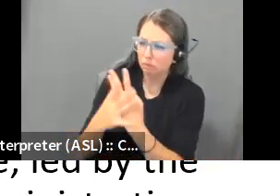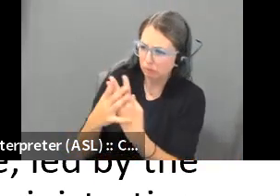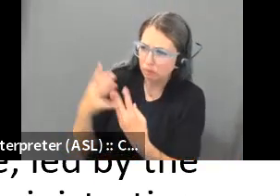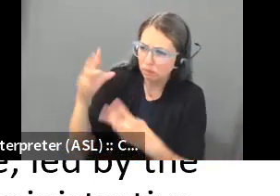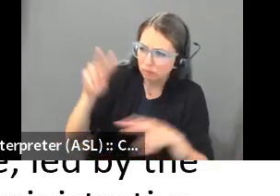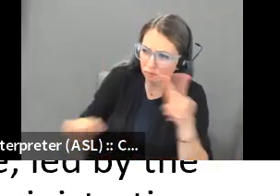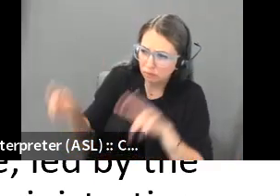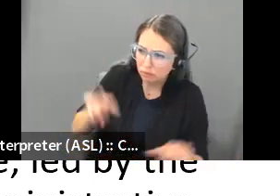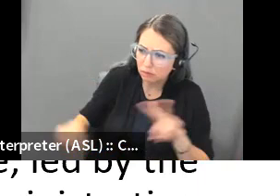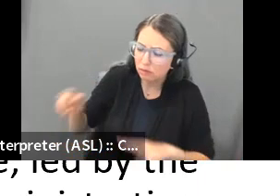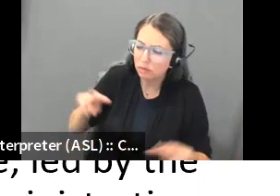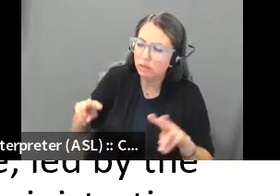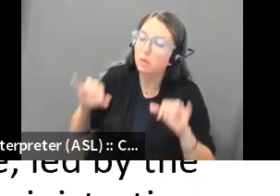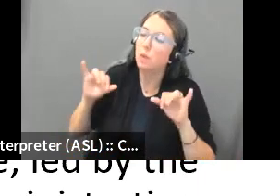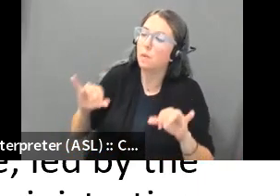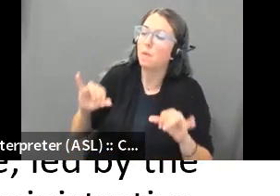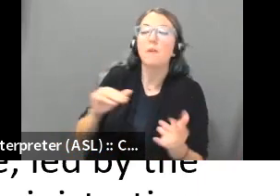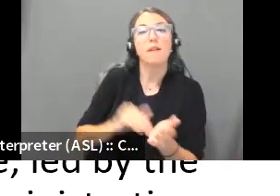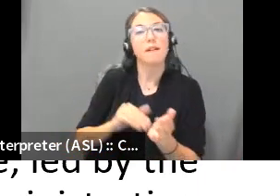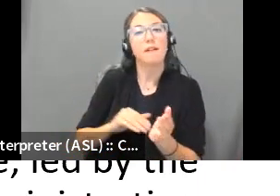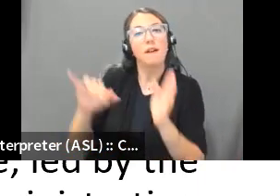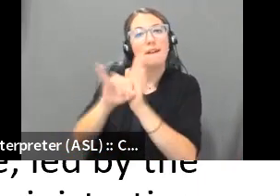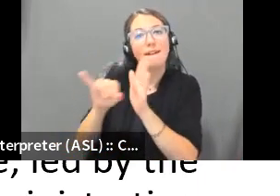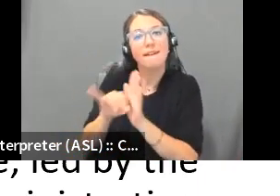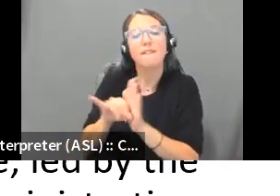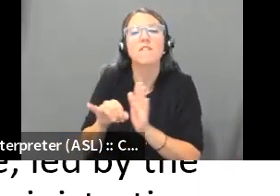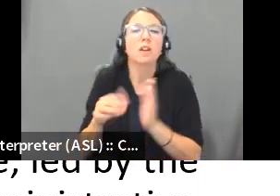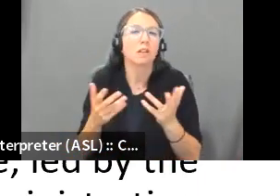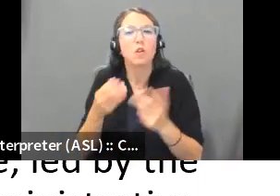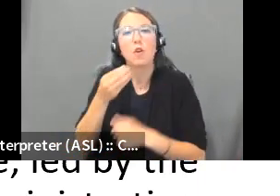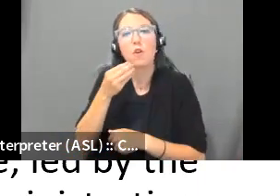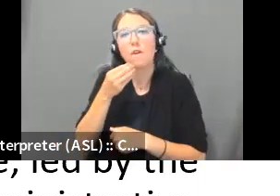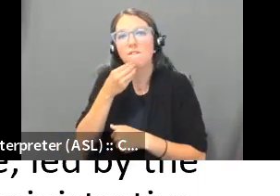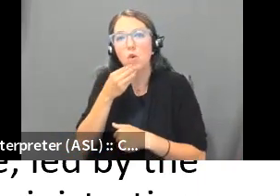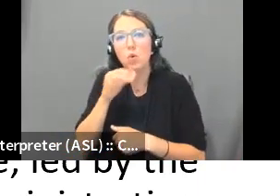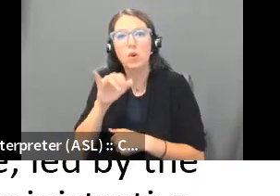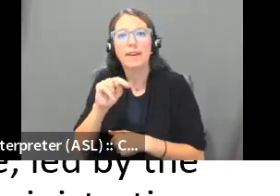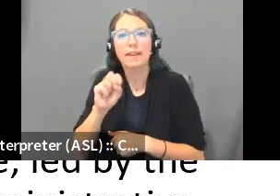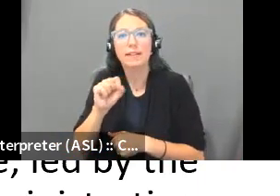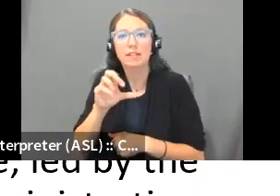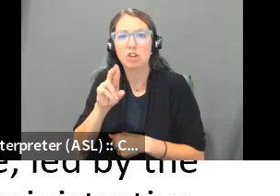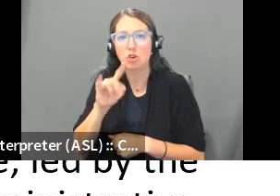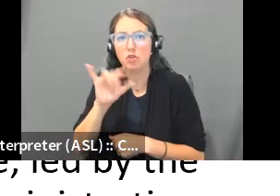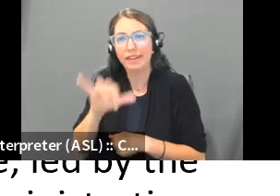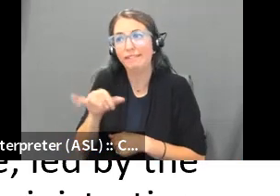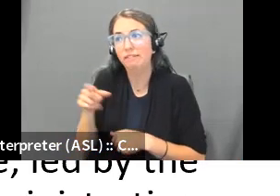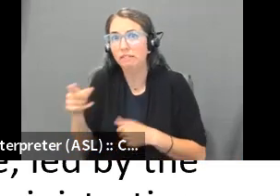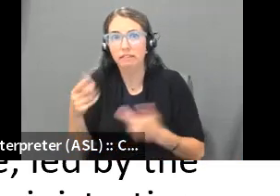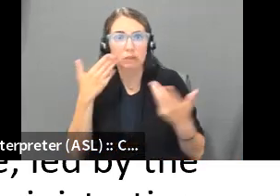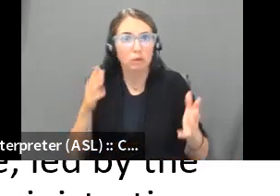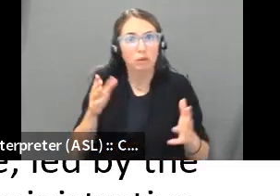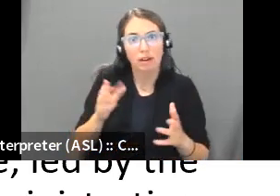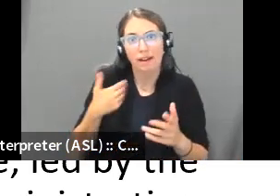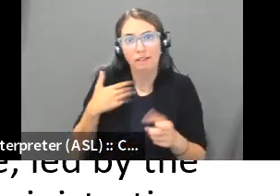doing so, the provider may identify food insecurity as an issue for the older adult. The primary care provider then uses